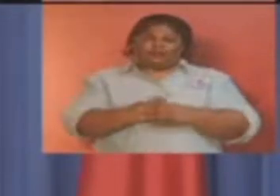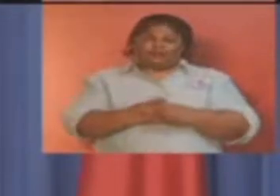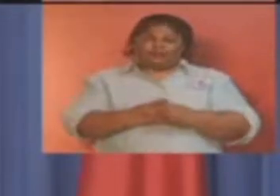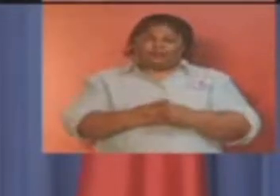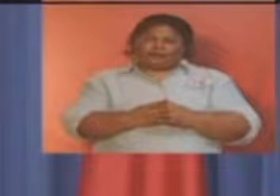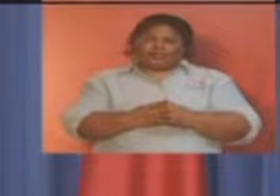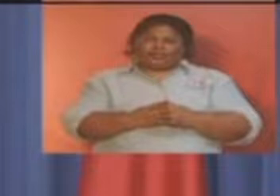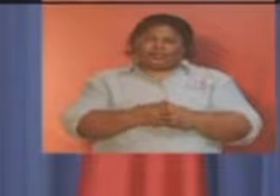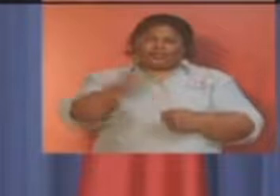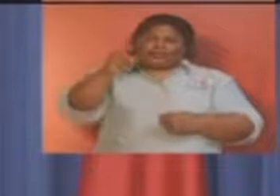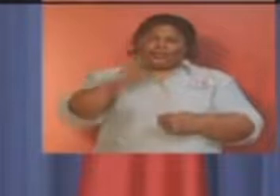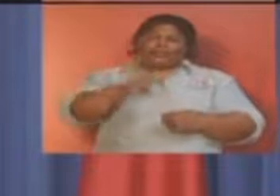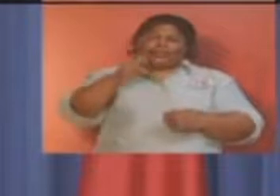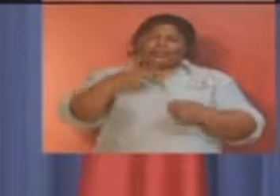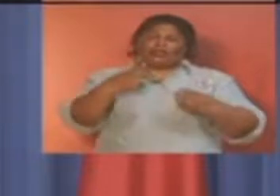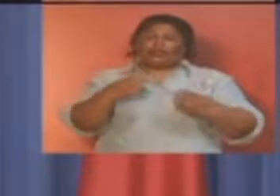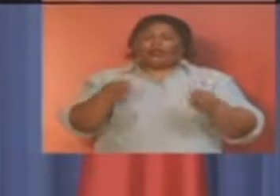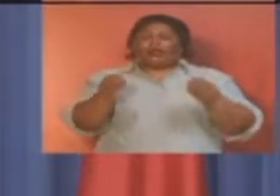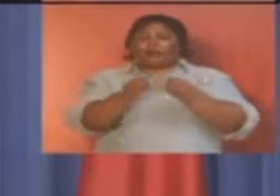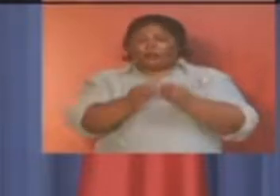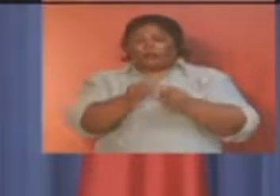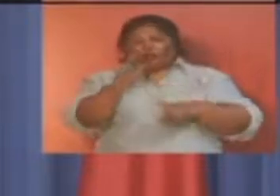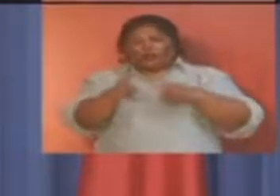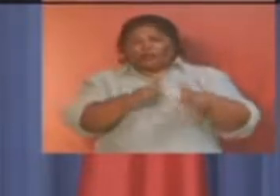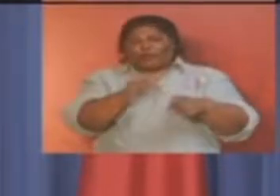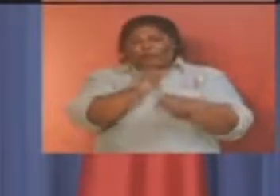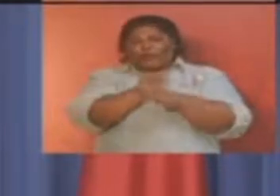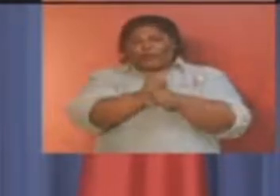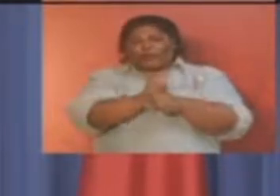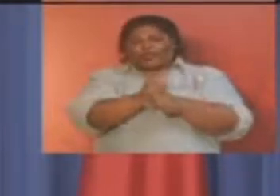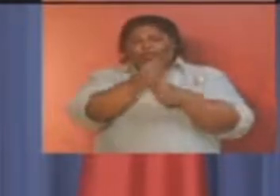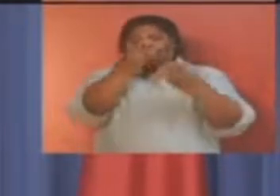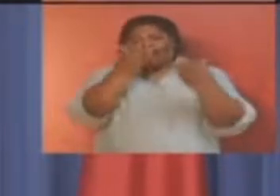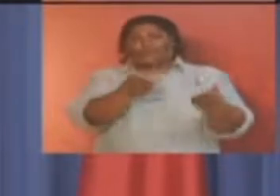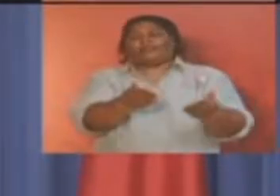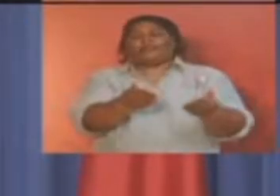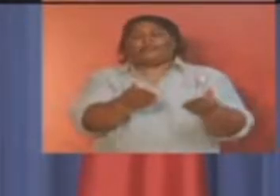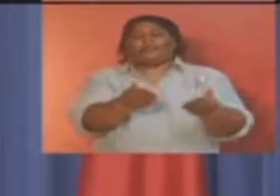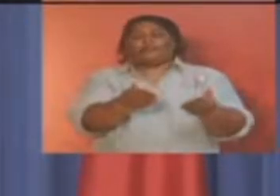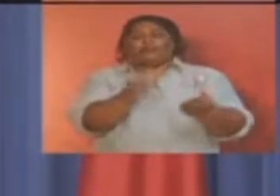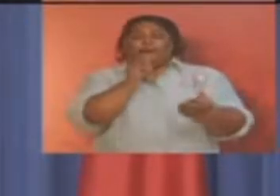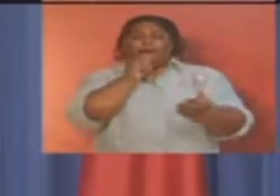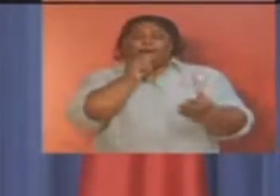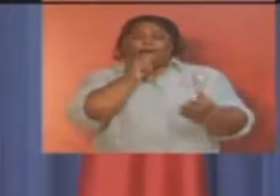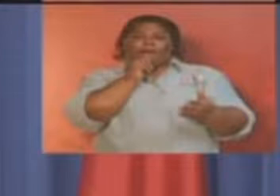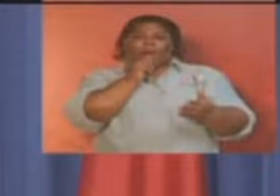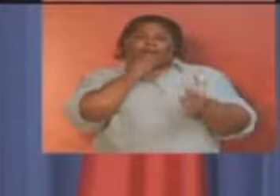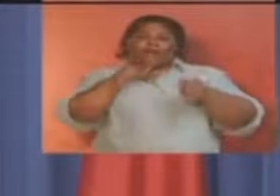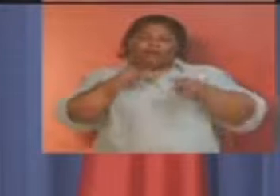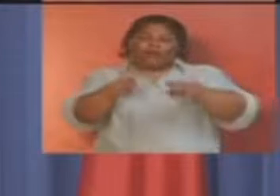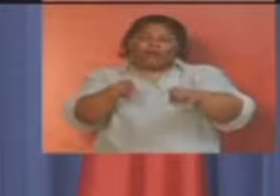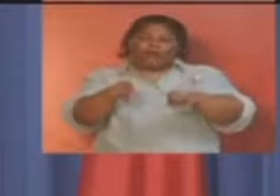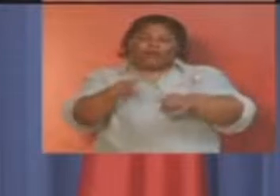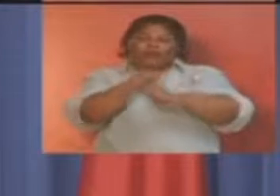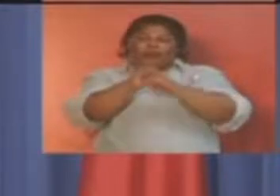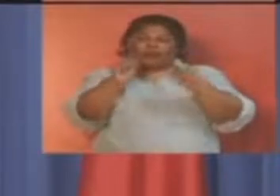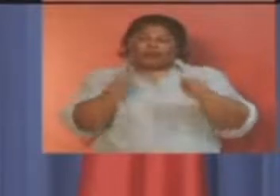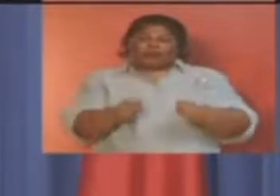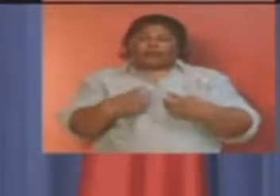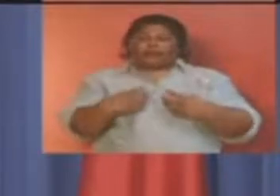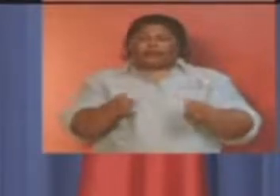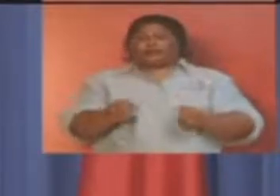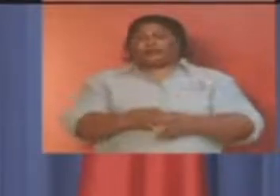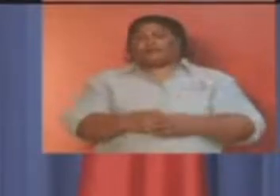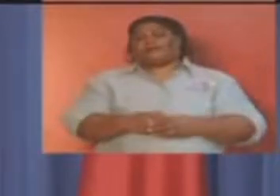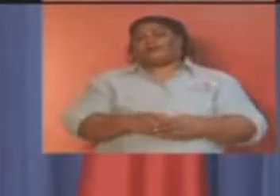to be able to man the parallel service. So if we go down with the electives, it frees up some staff to go into the parallel system. What we have also done